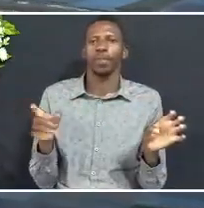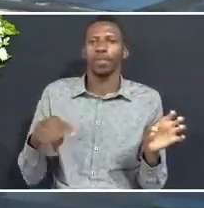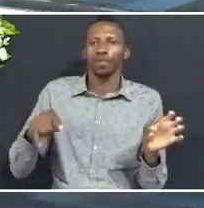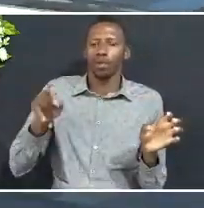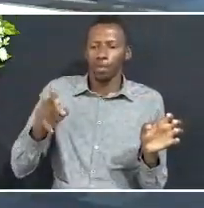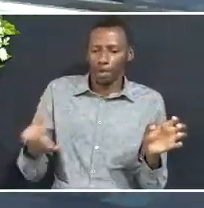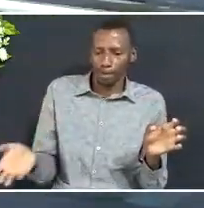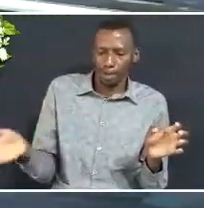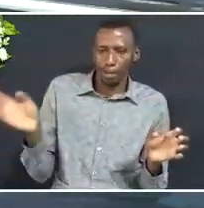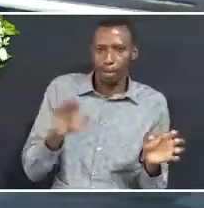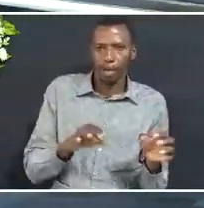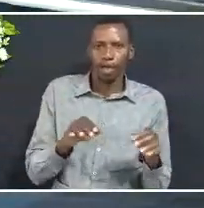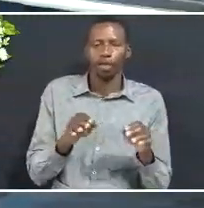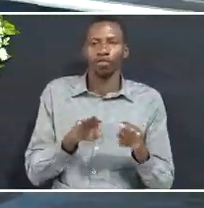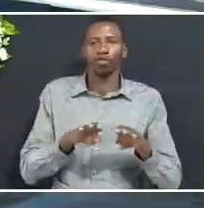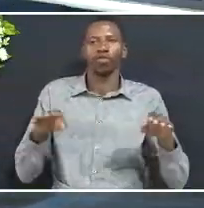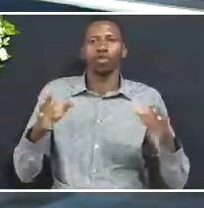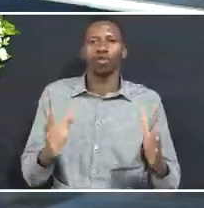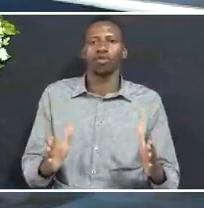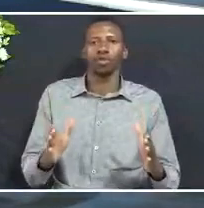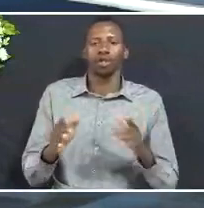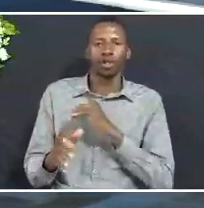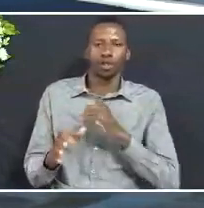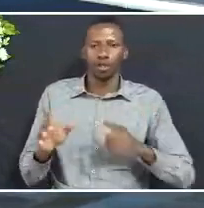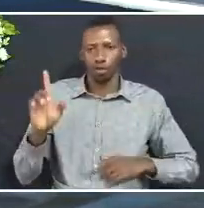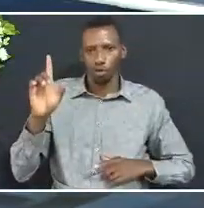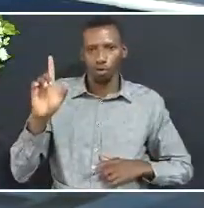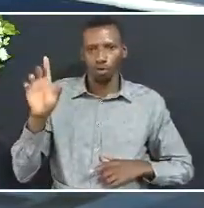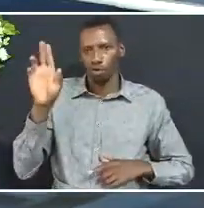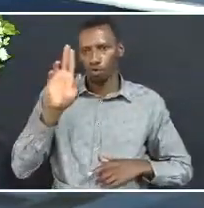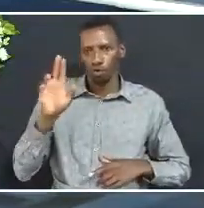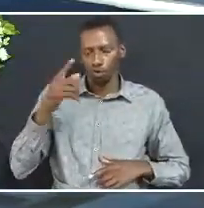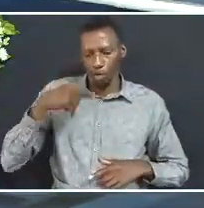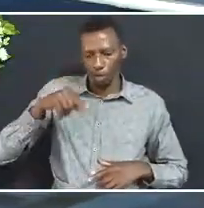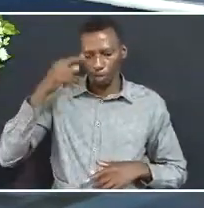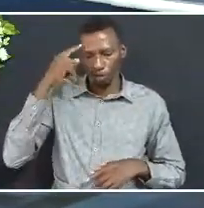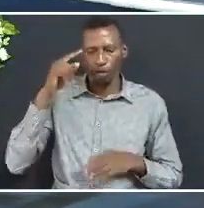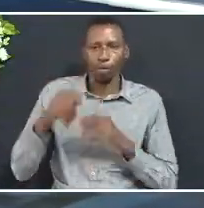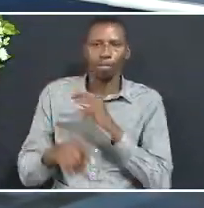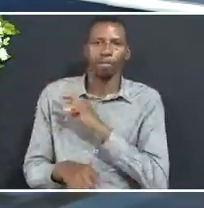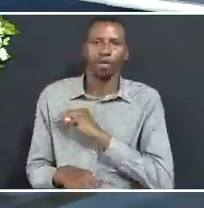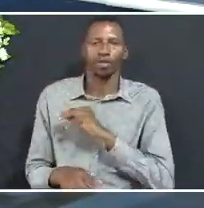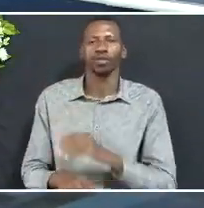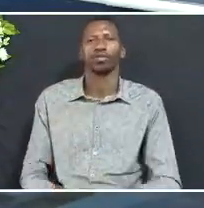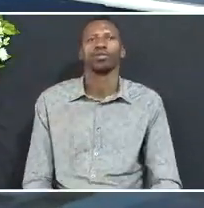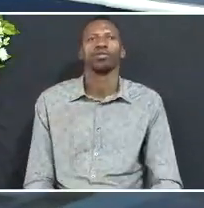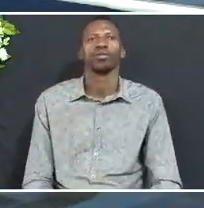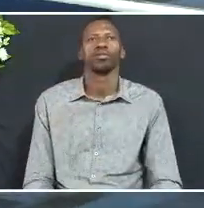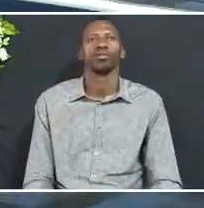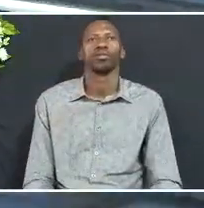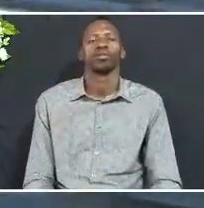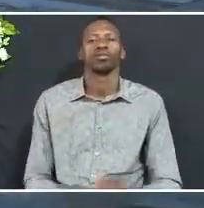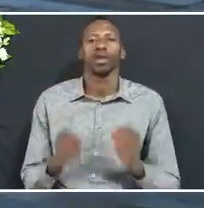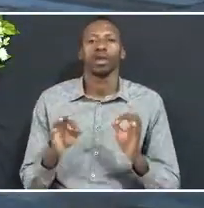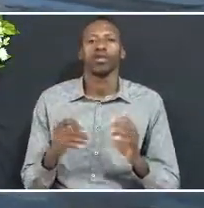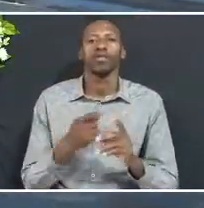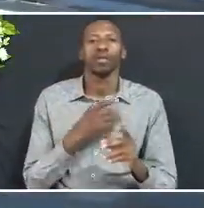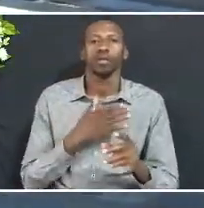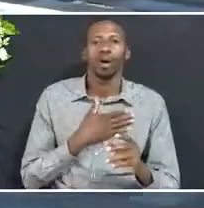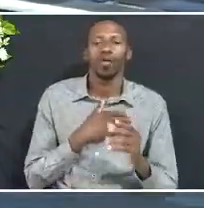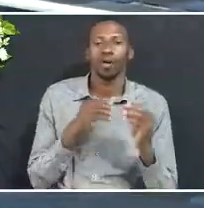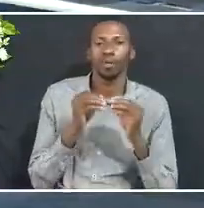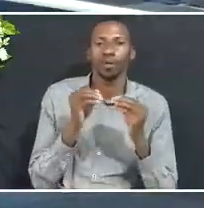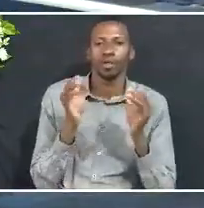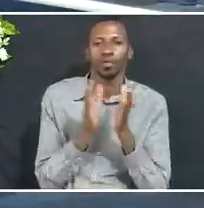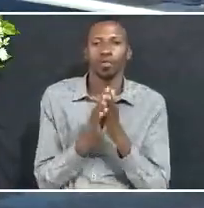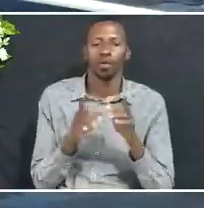altar for the Lord to use us in mission. It's from our meeting with the Lord at the